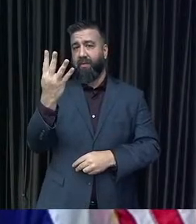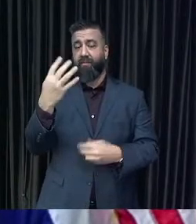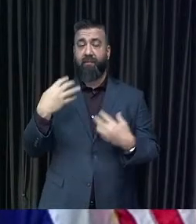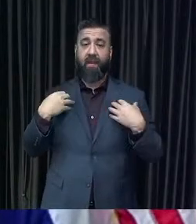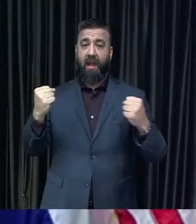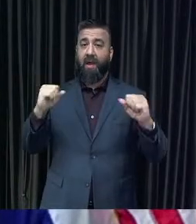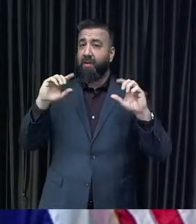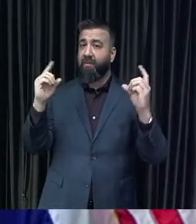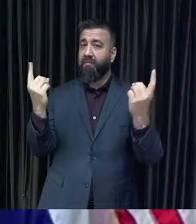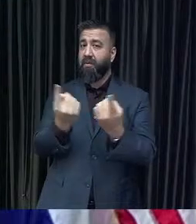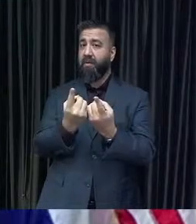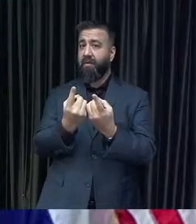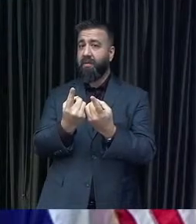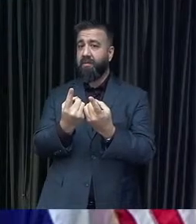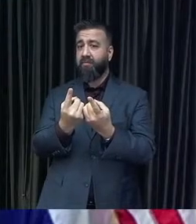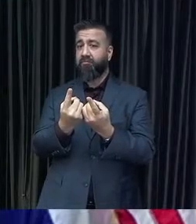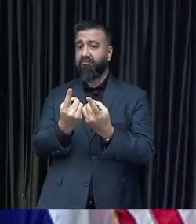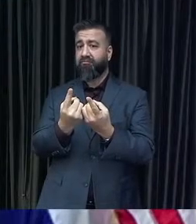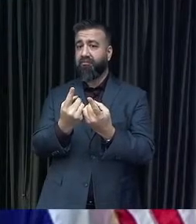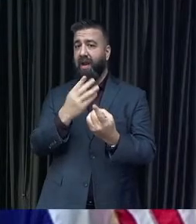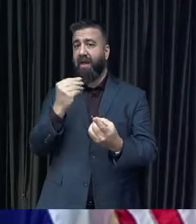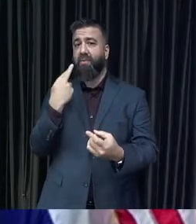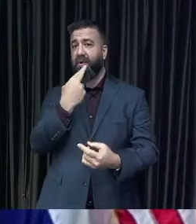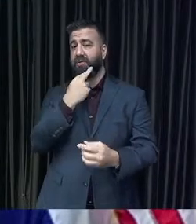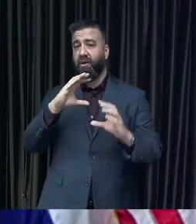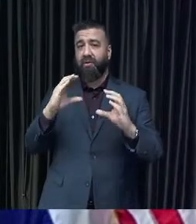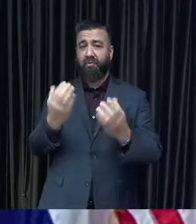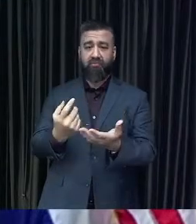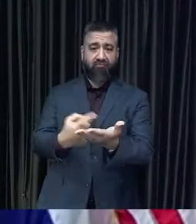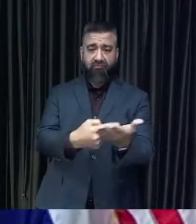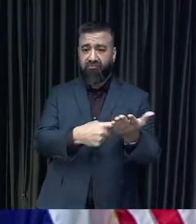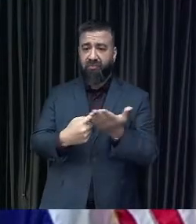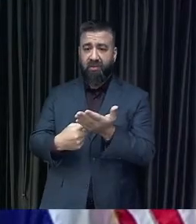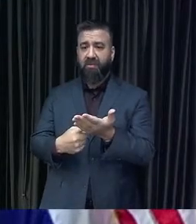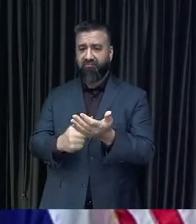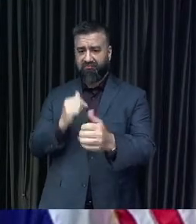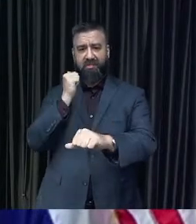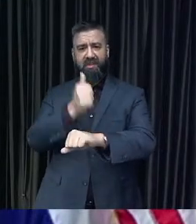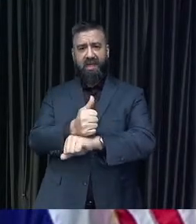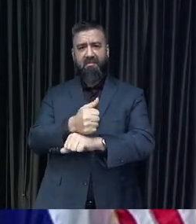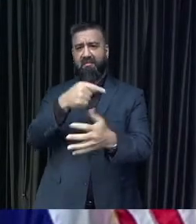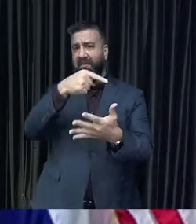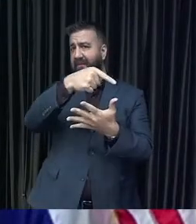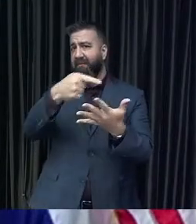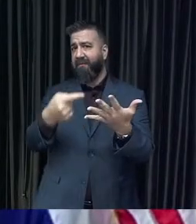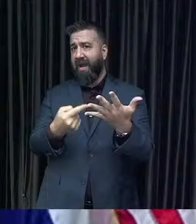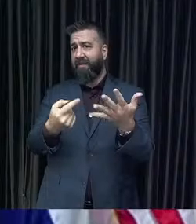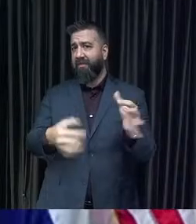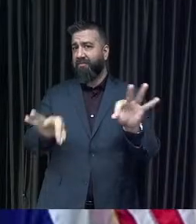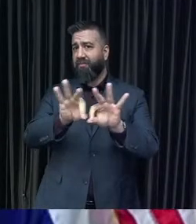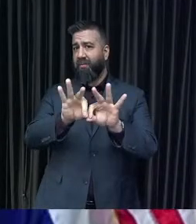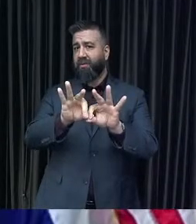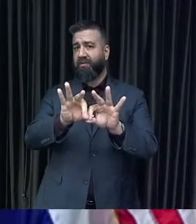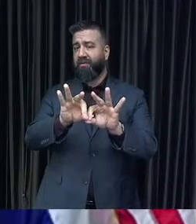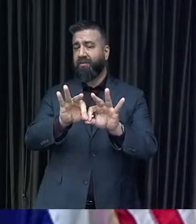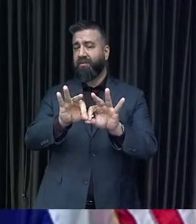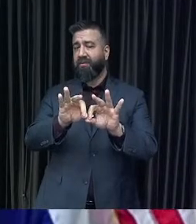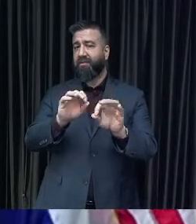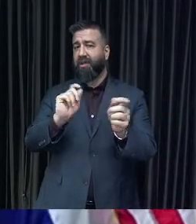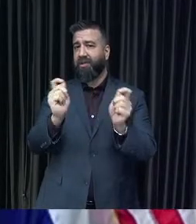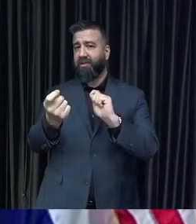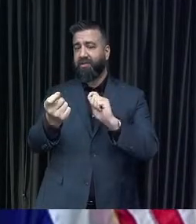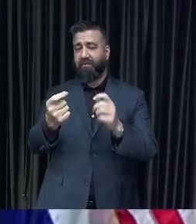have agreed on straightforward guidelines for indoor dining, including 5 key changes.